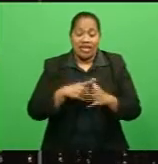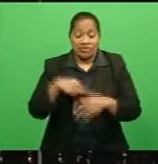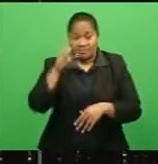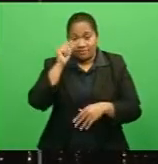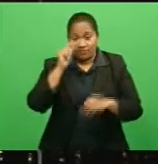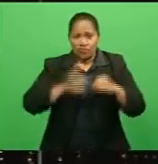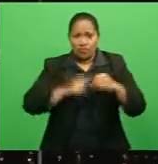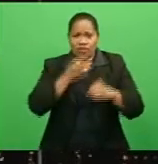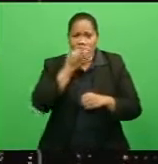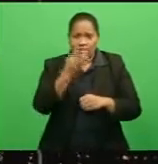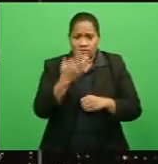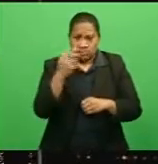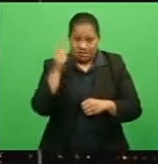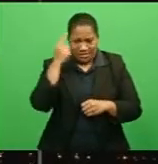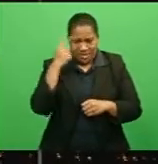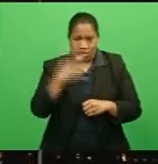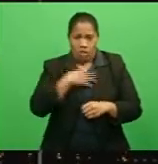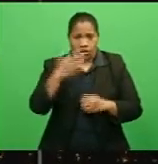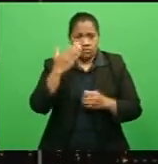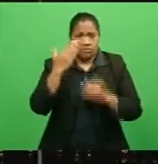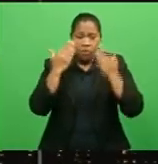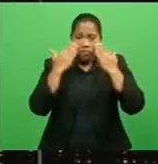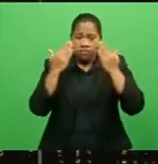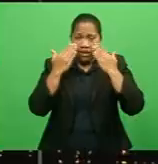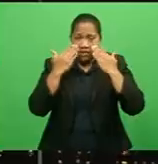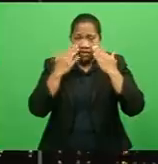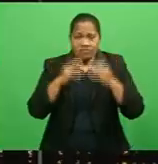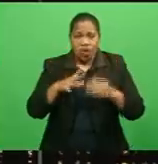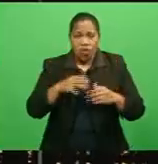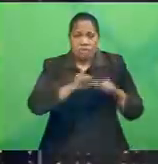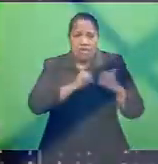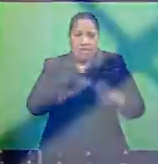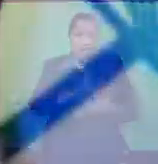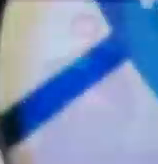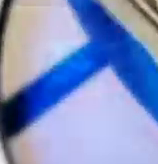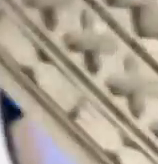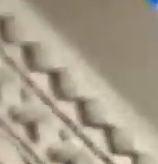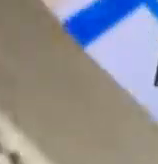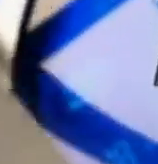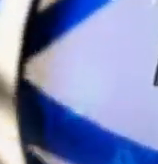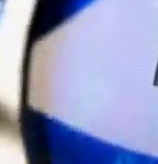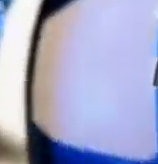do you think there should be more awareness on rheumatic heart disease?